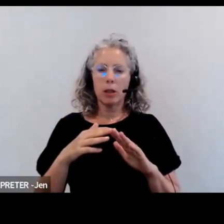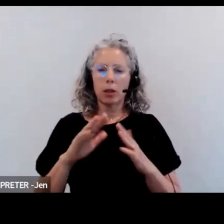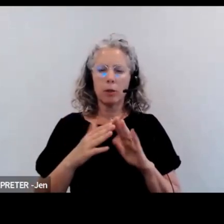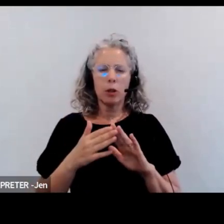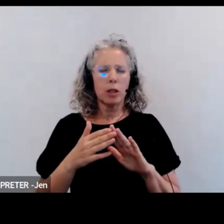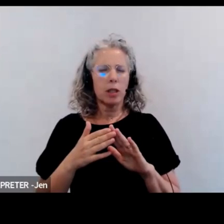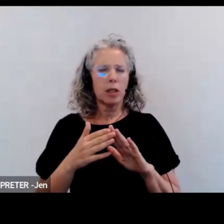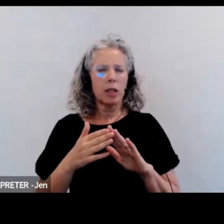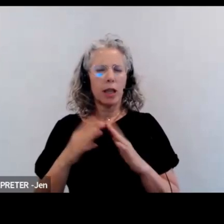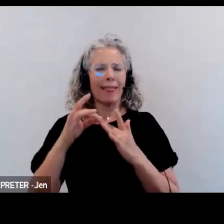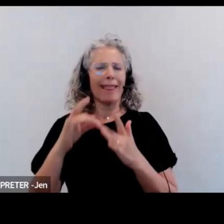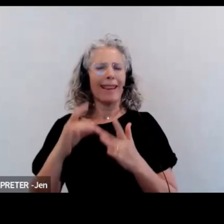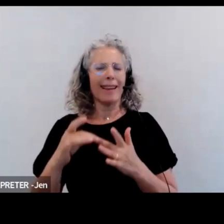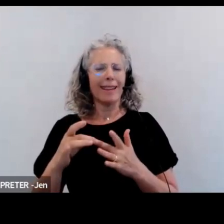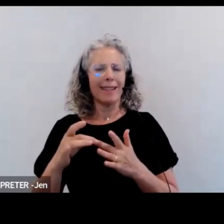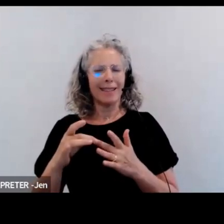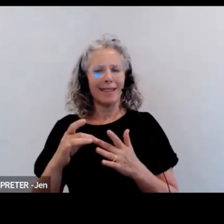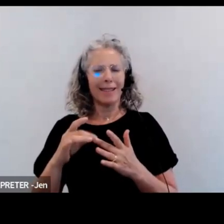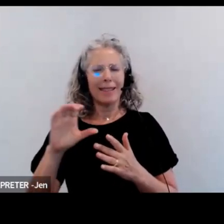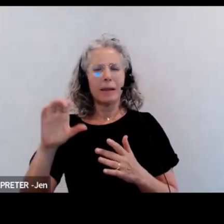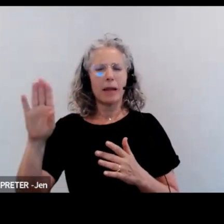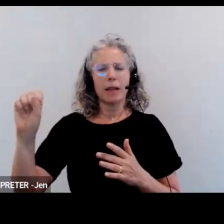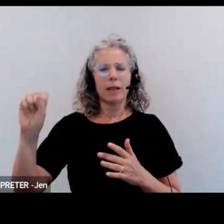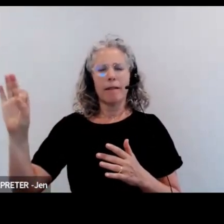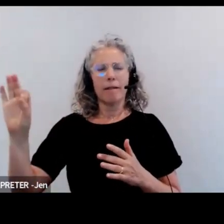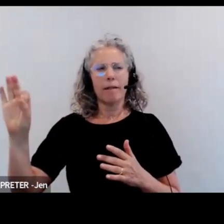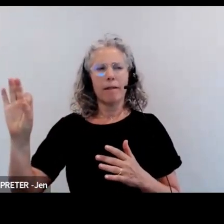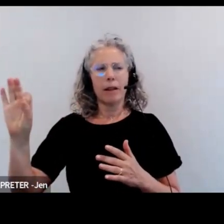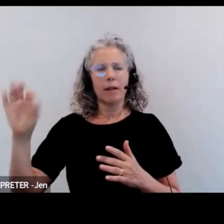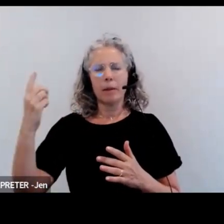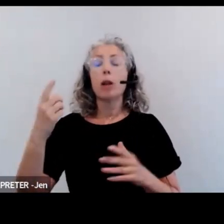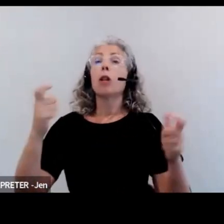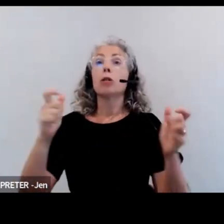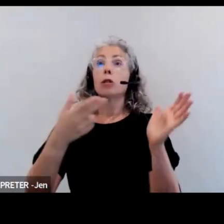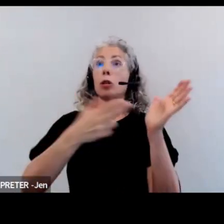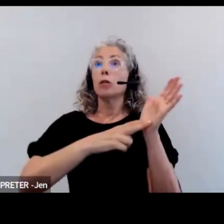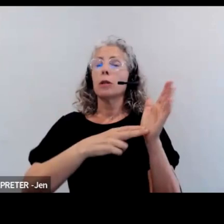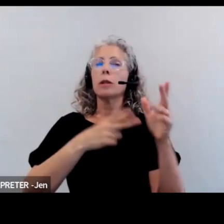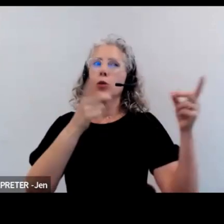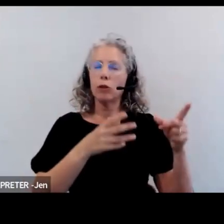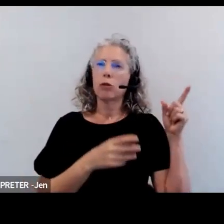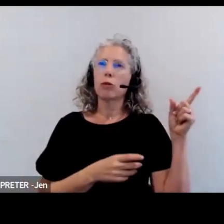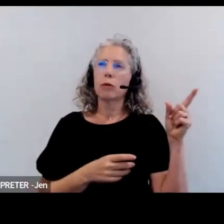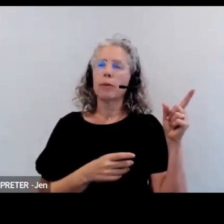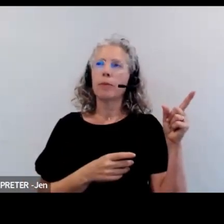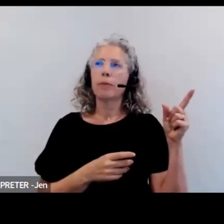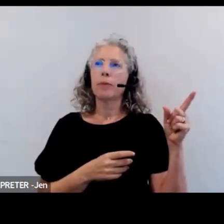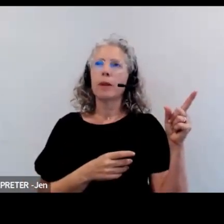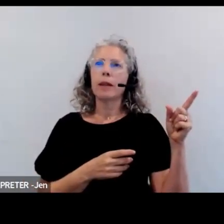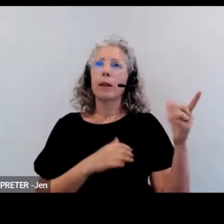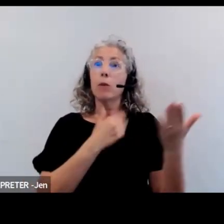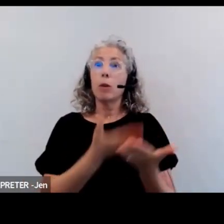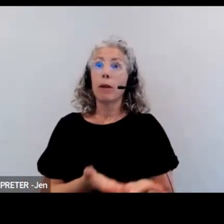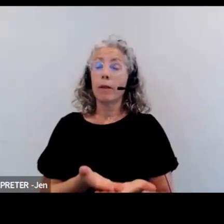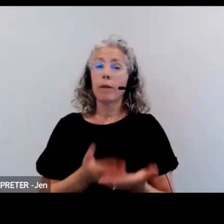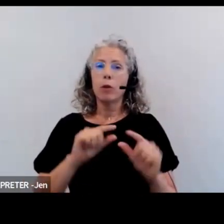community-led support, something CBFS, can't remember what that stood for, a large contract. This is the director of it. And he came in one day at this